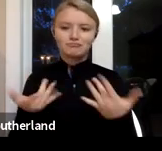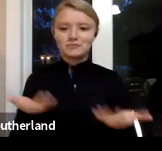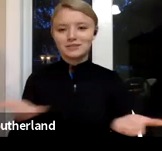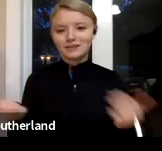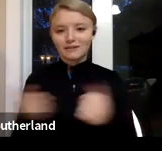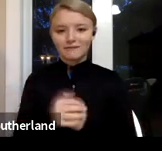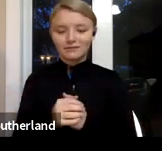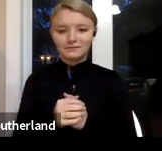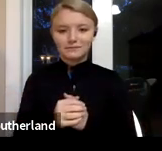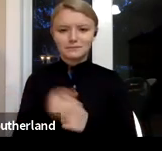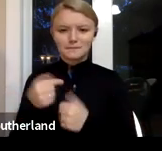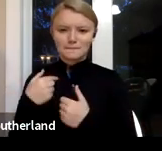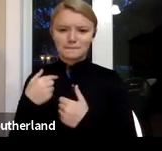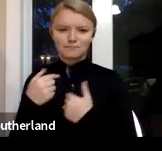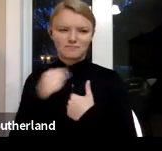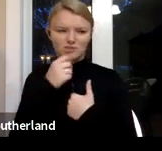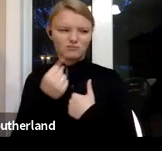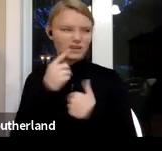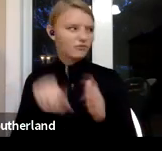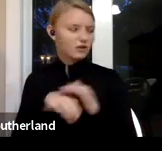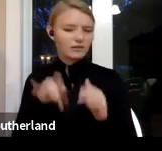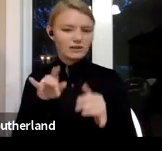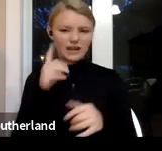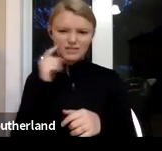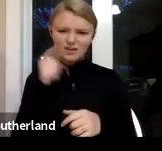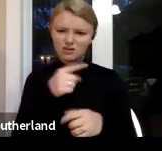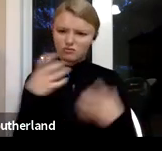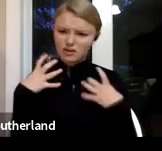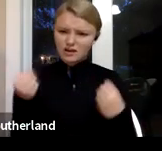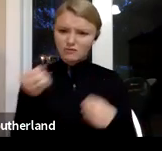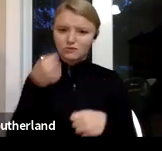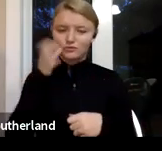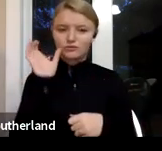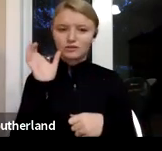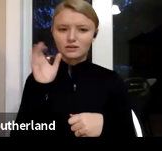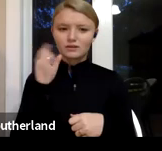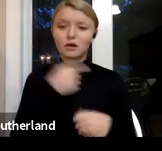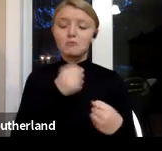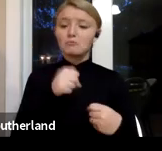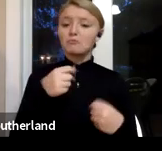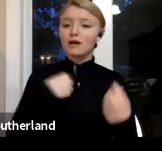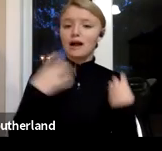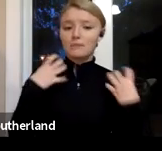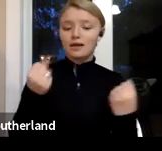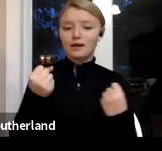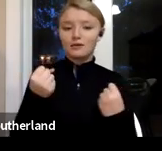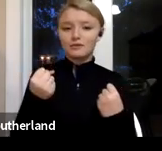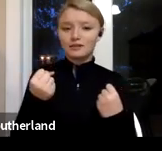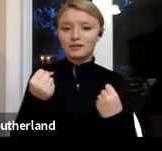Don't take if you're under 18. I thought you were a health drink. Oh, I'm healthy. Yeah,